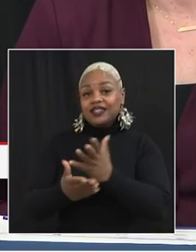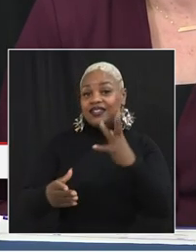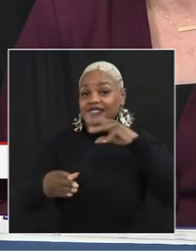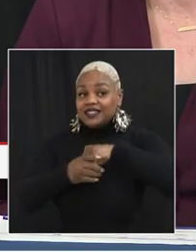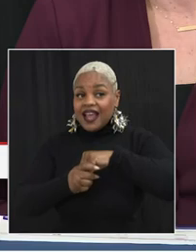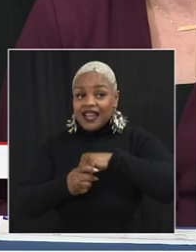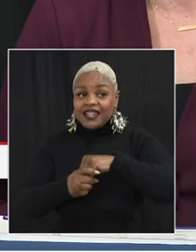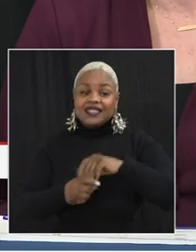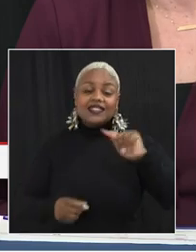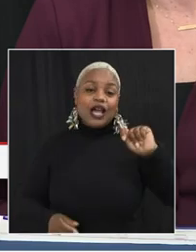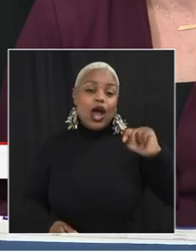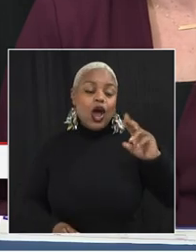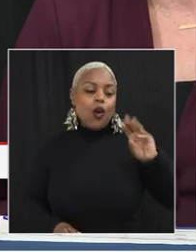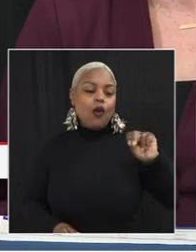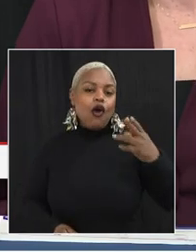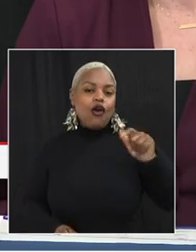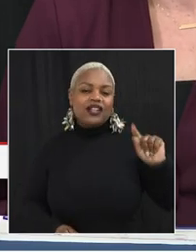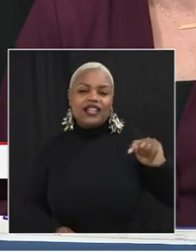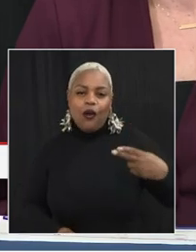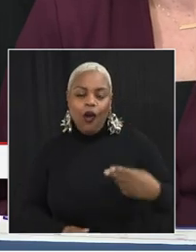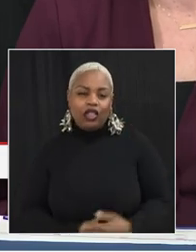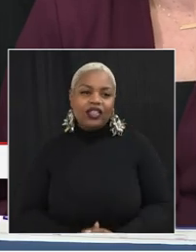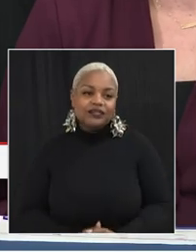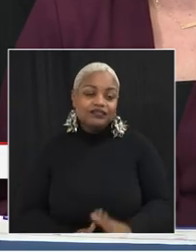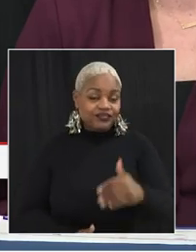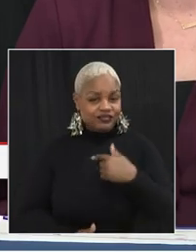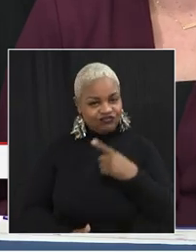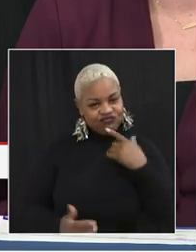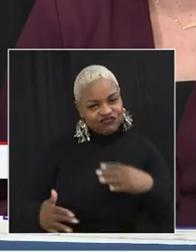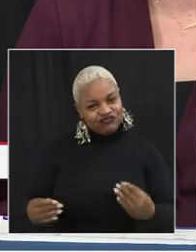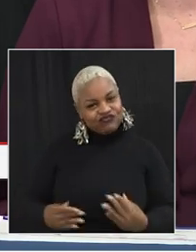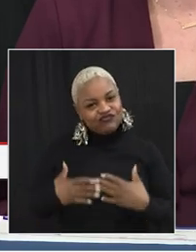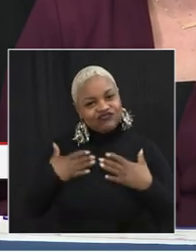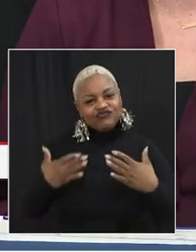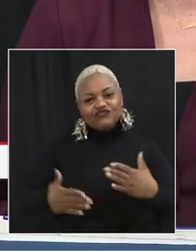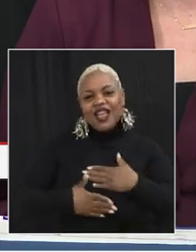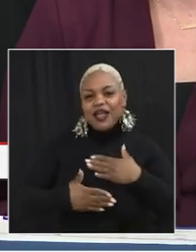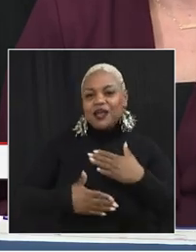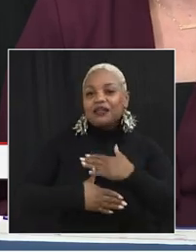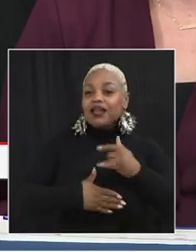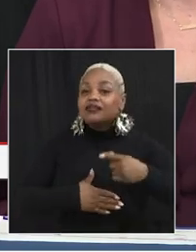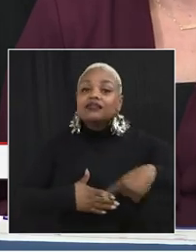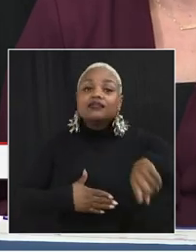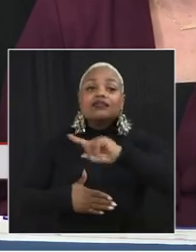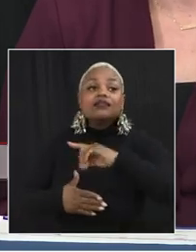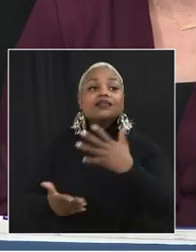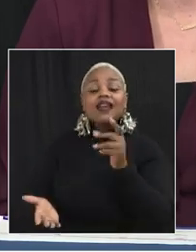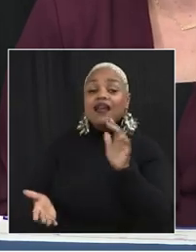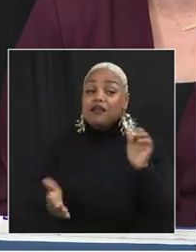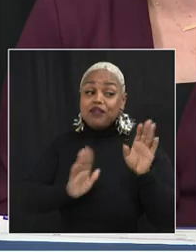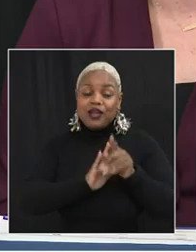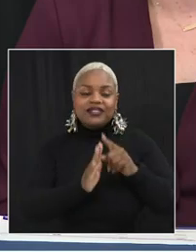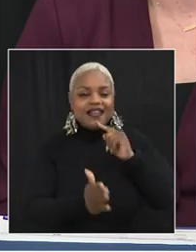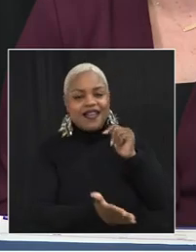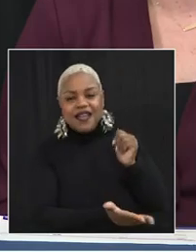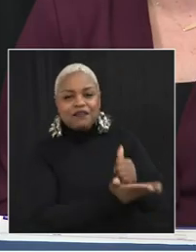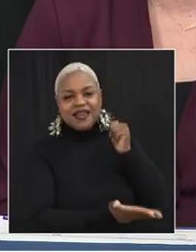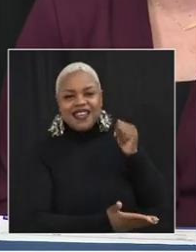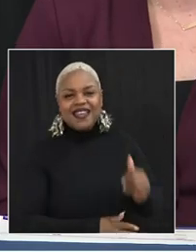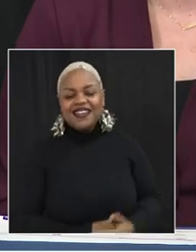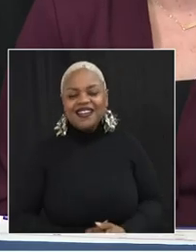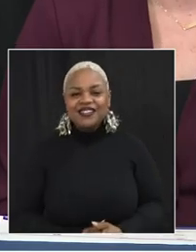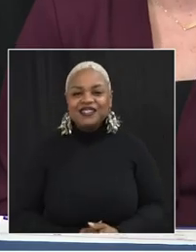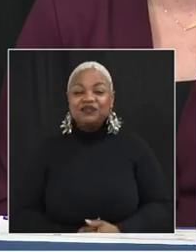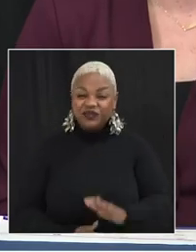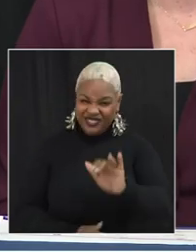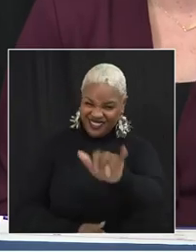I'm filled with joy. Amen. That is a sentiment, an affirmation that I've chosen to focus on